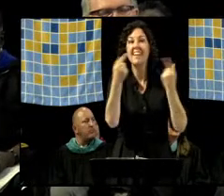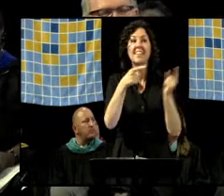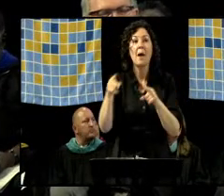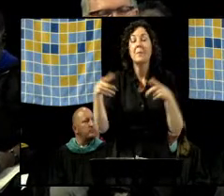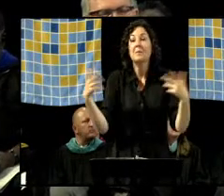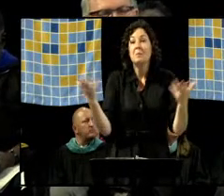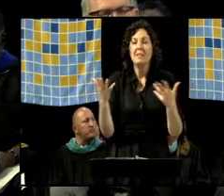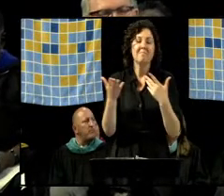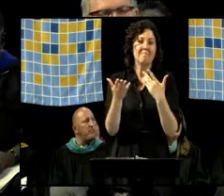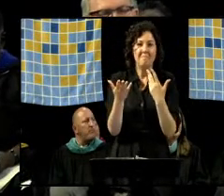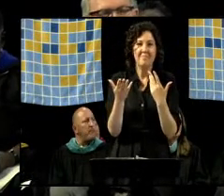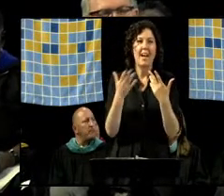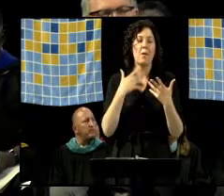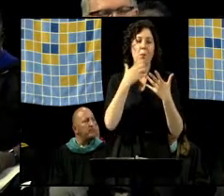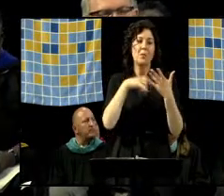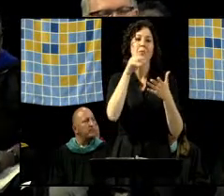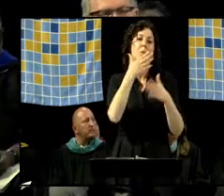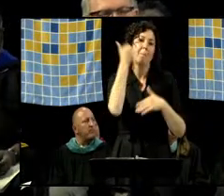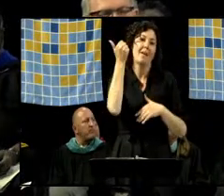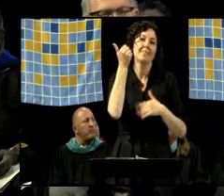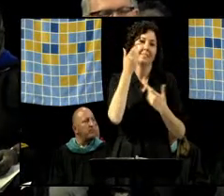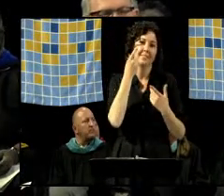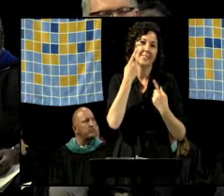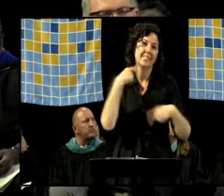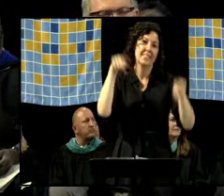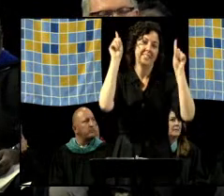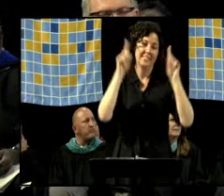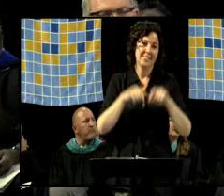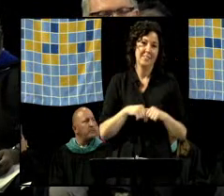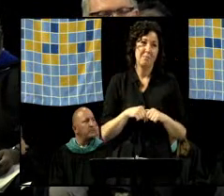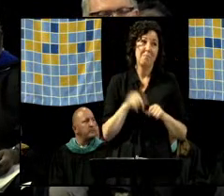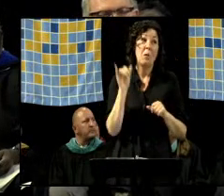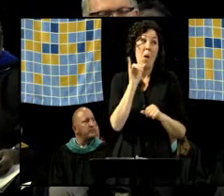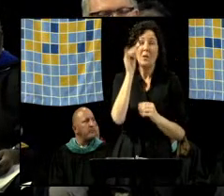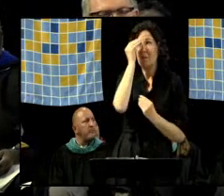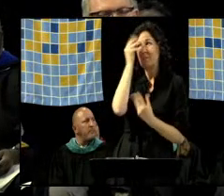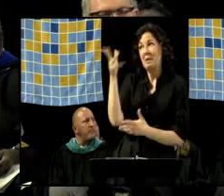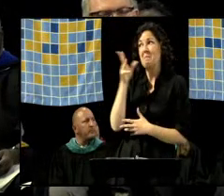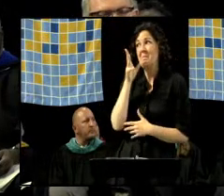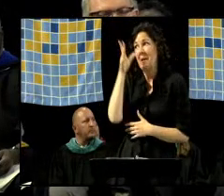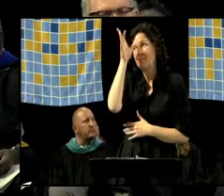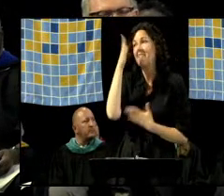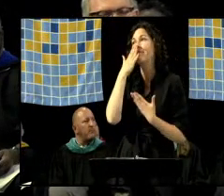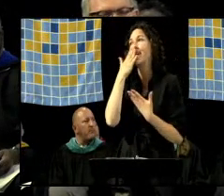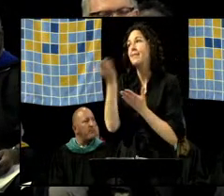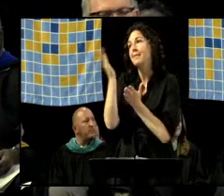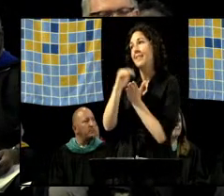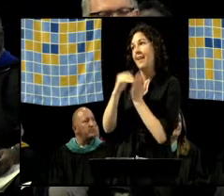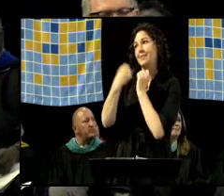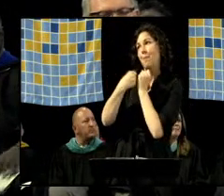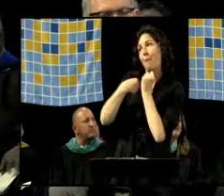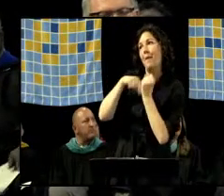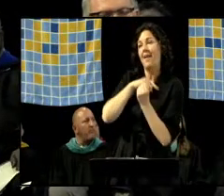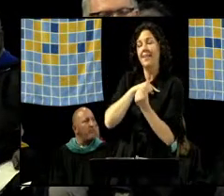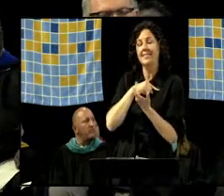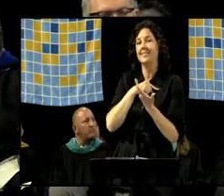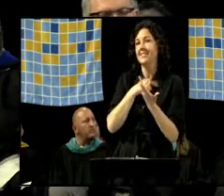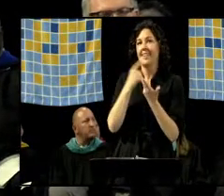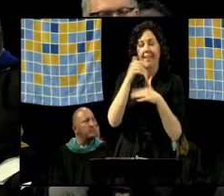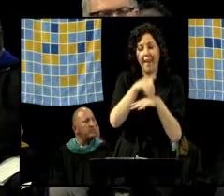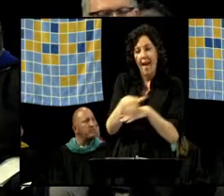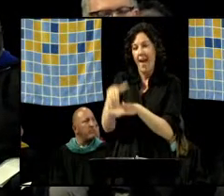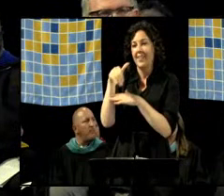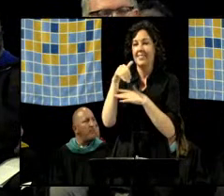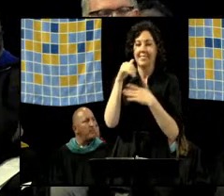parents, thank you for sticking with us through the crazy high school drama, crying over schoolwork, and the endless nights spent helping us to do